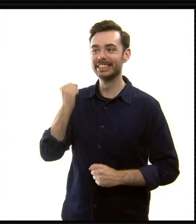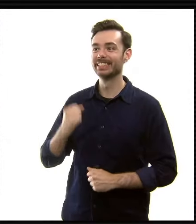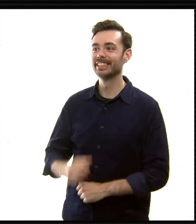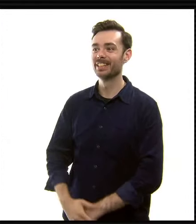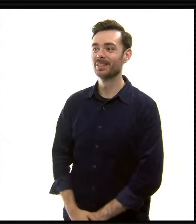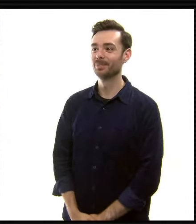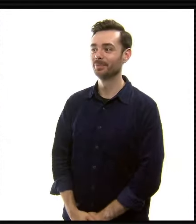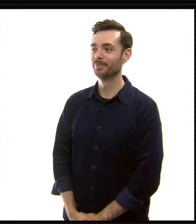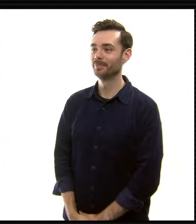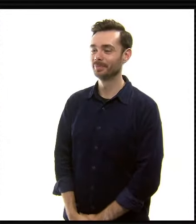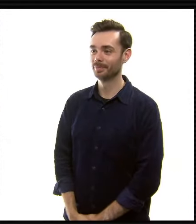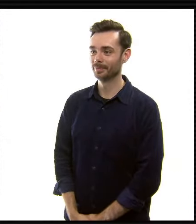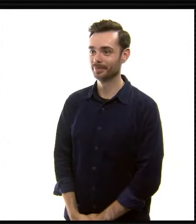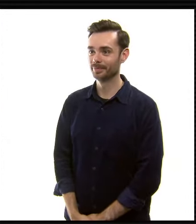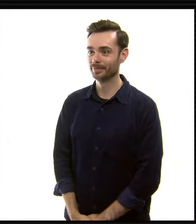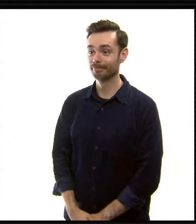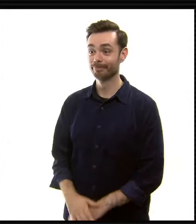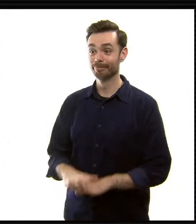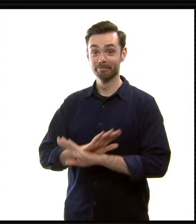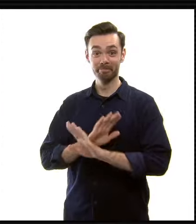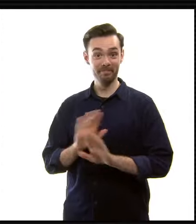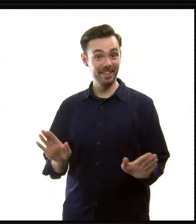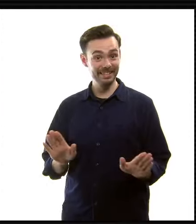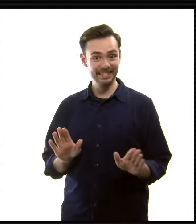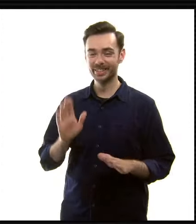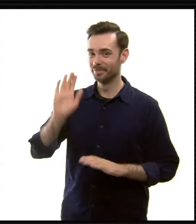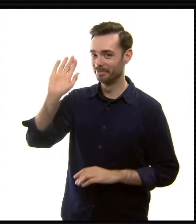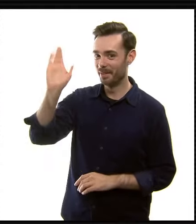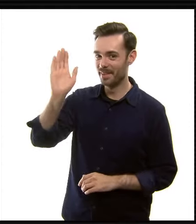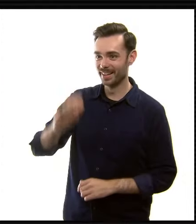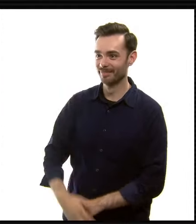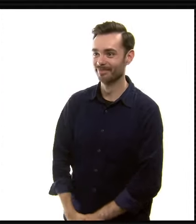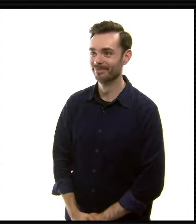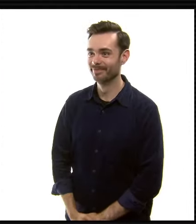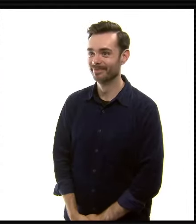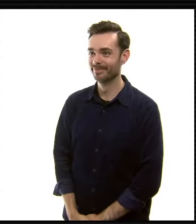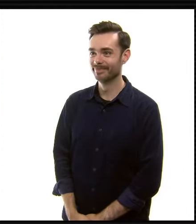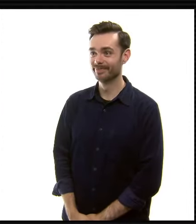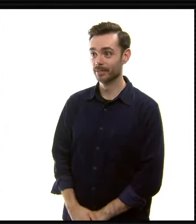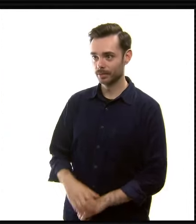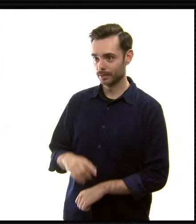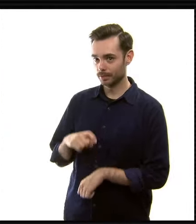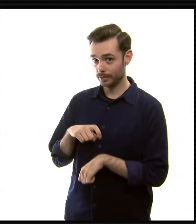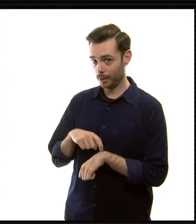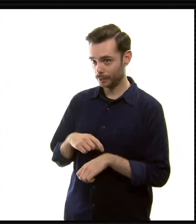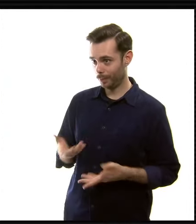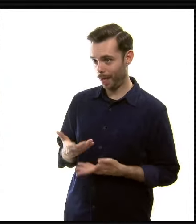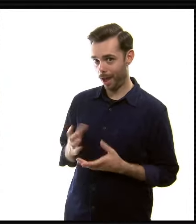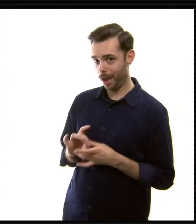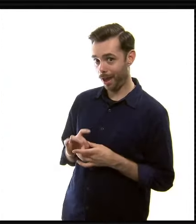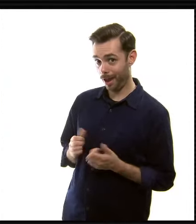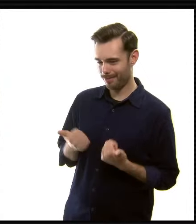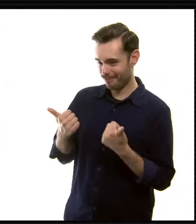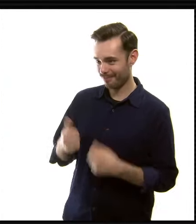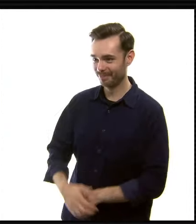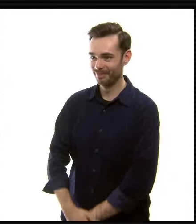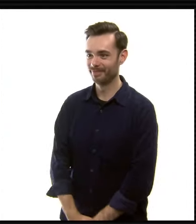Yeah. Well, that's it from us. Bye-bye. Bye-bye. Do you have time to play? Yeah.